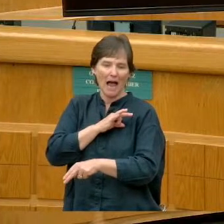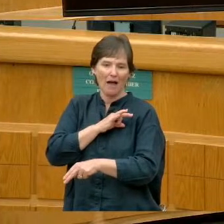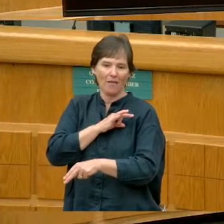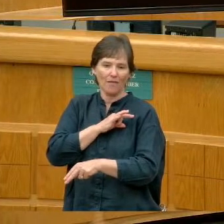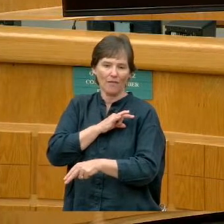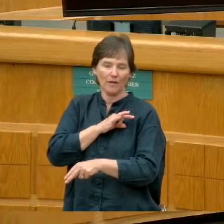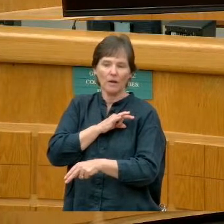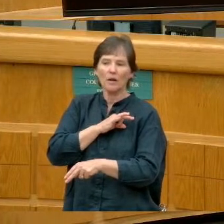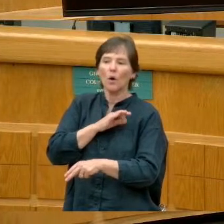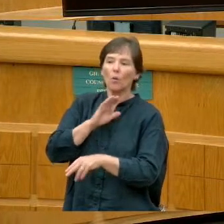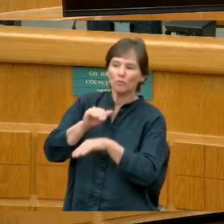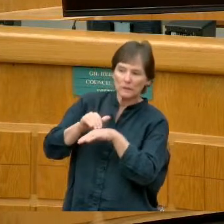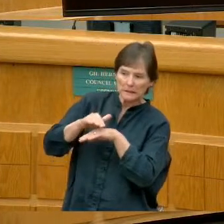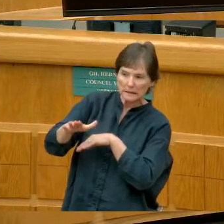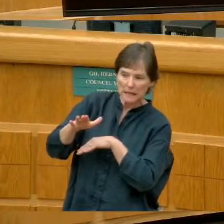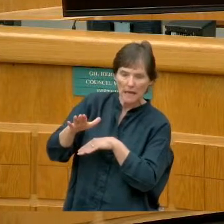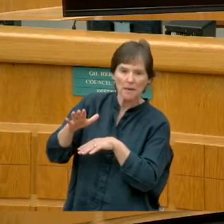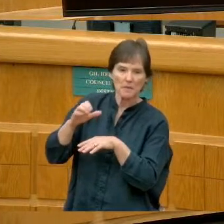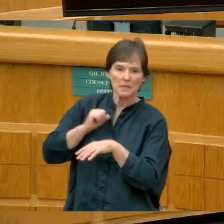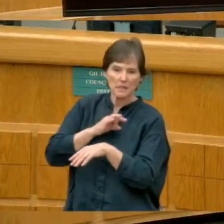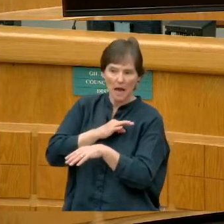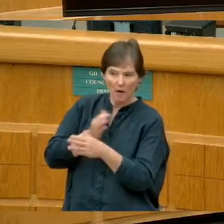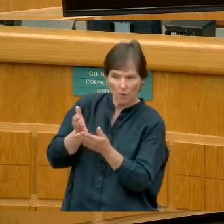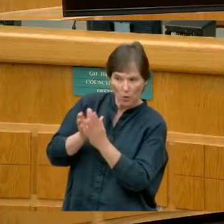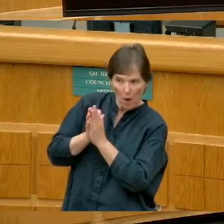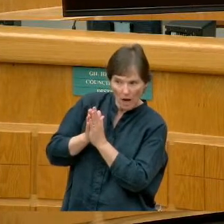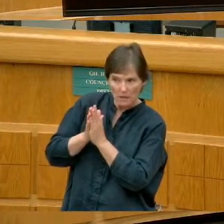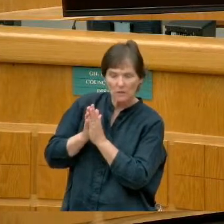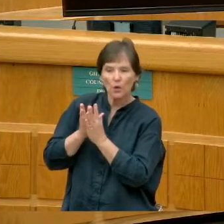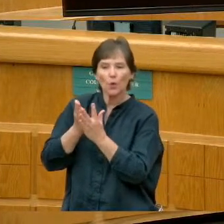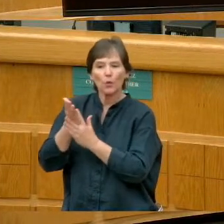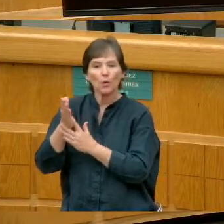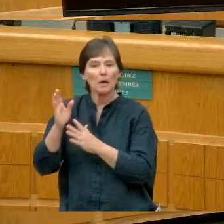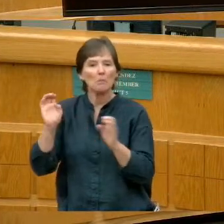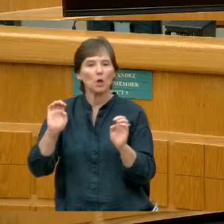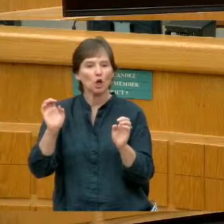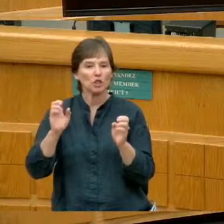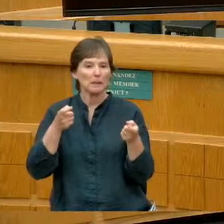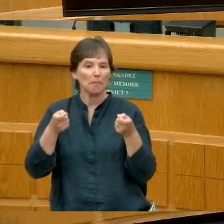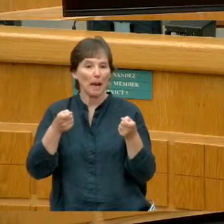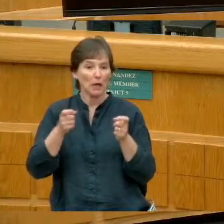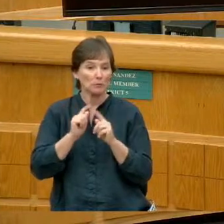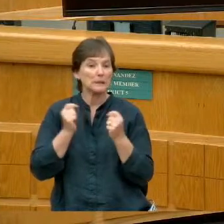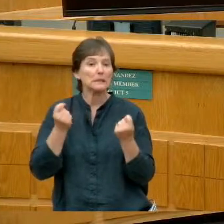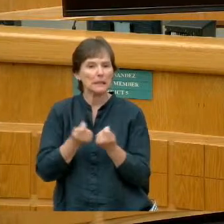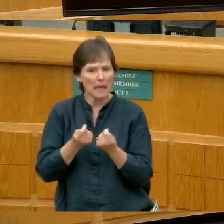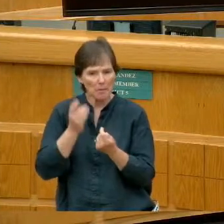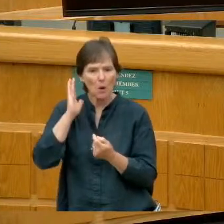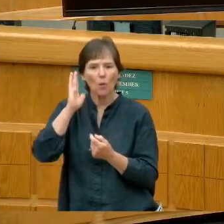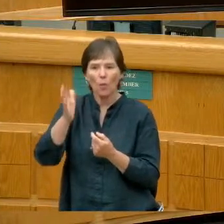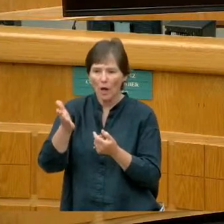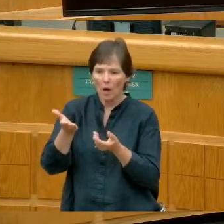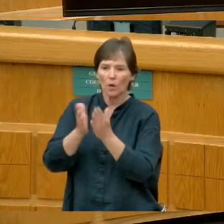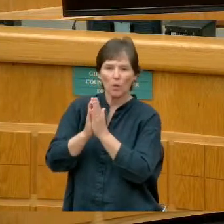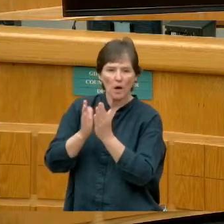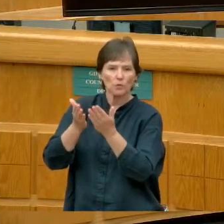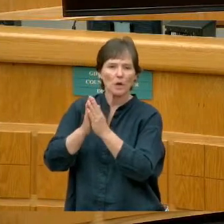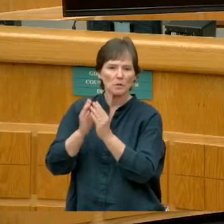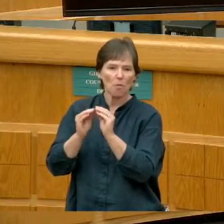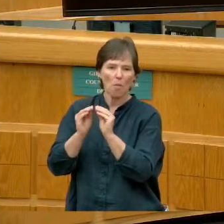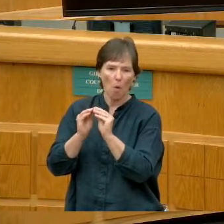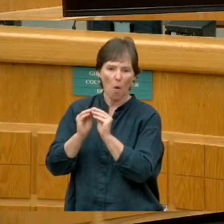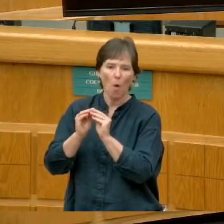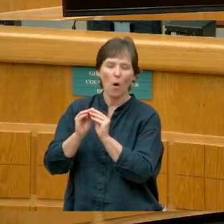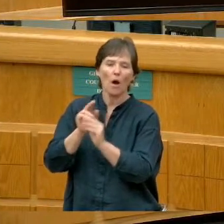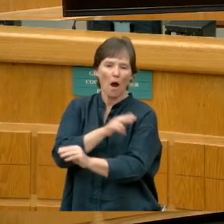the staffing request, and we push in the emergency management team. And so I think I might have mentioned this earlier in the week, but it's good